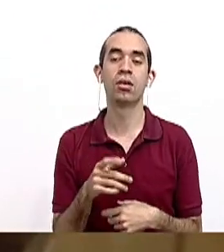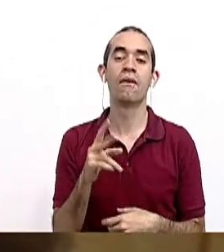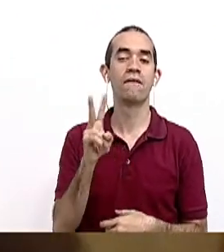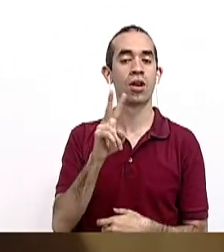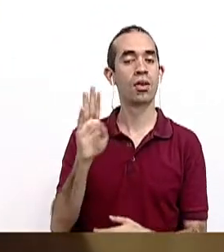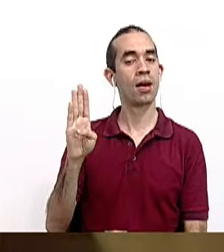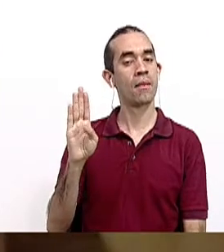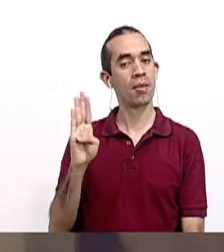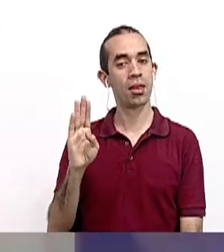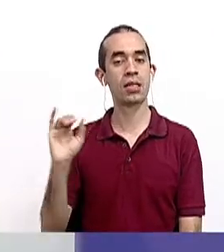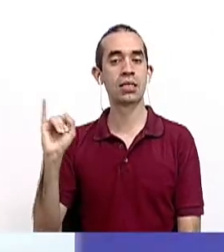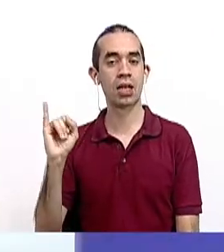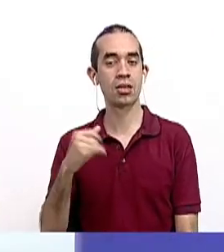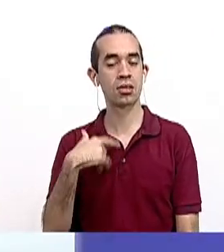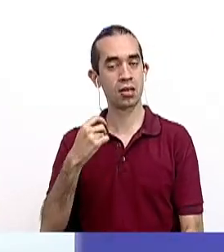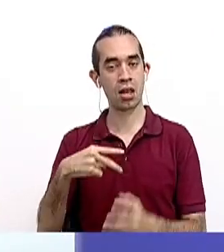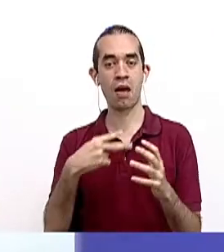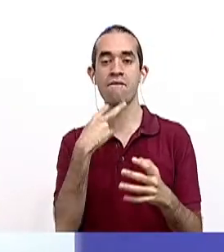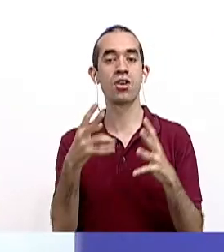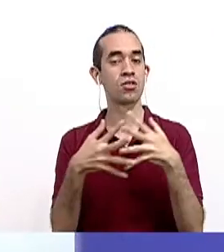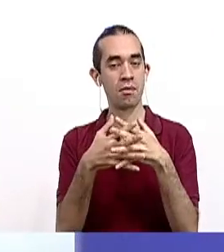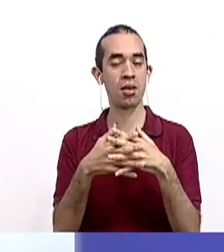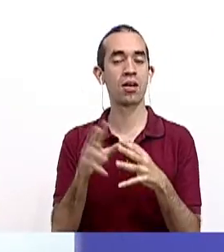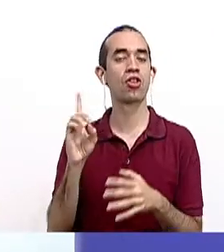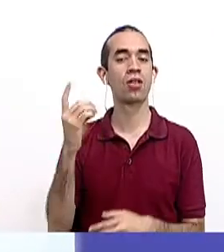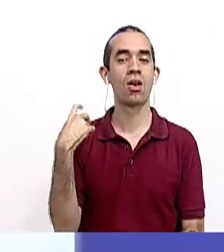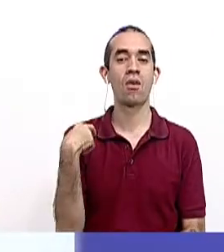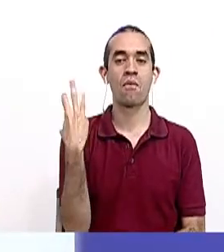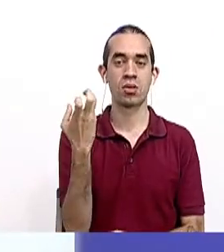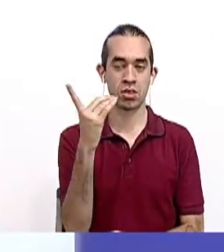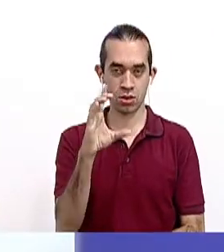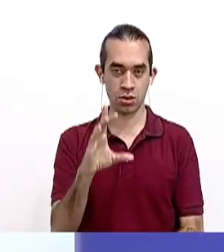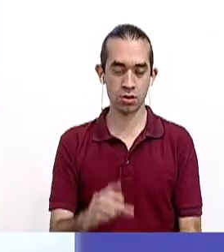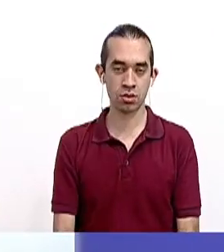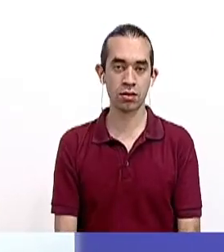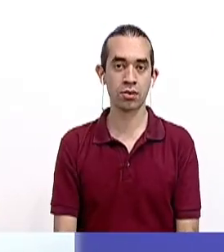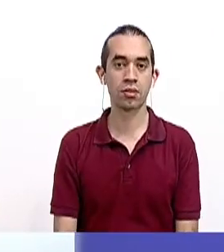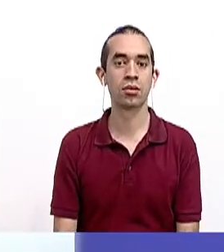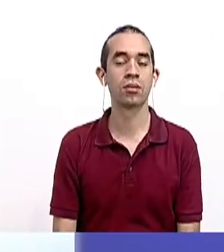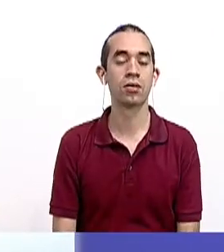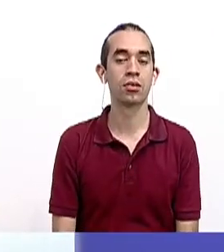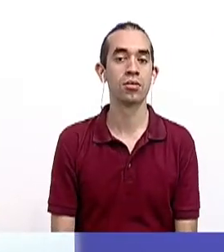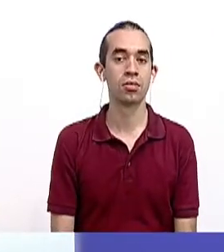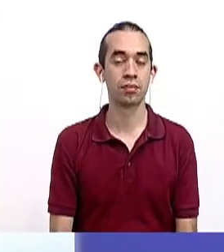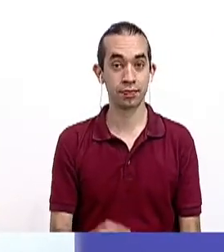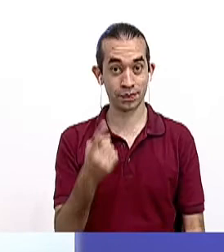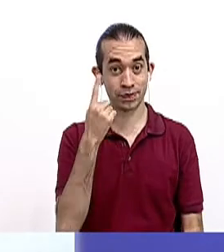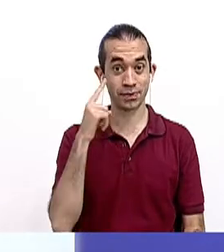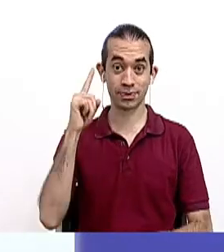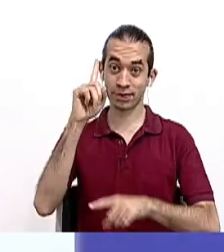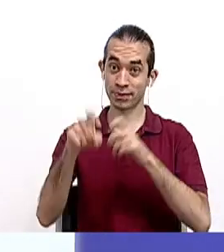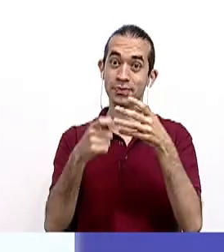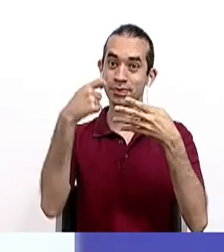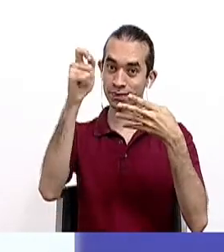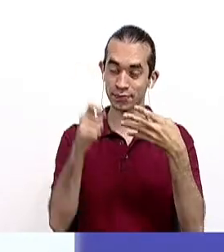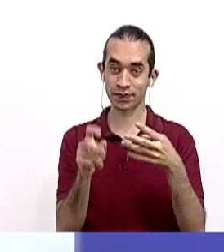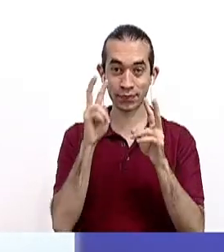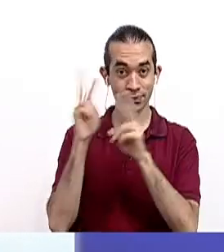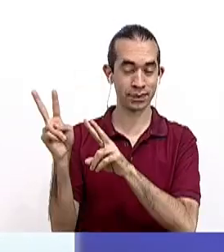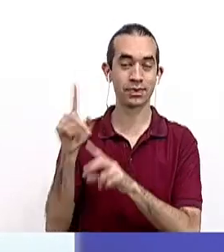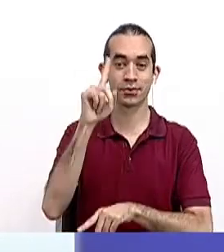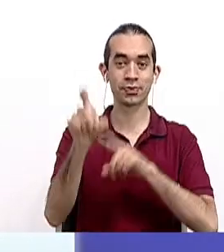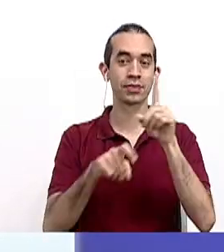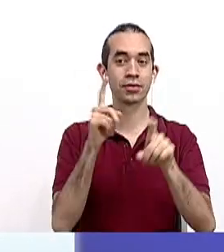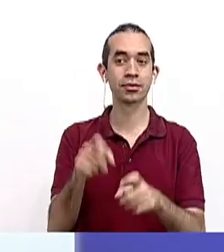America, Washington. All right. So we have the questions here for you to check. Let's look at the